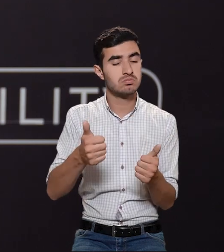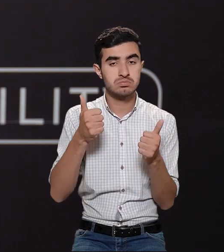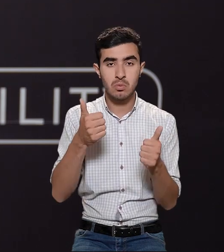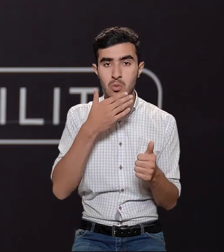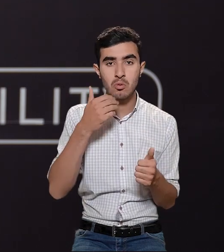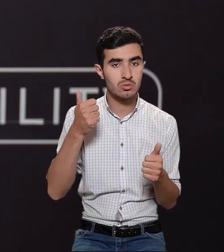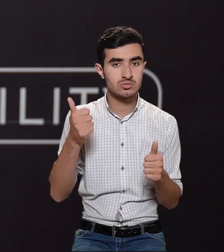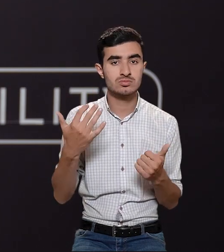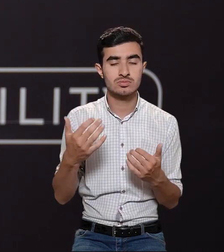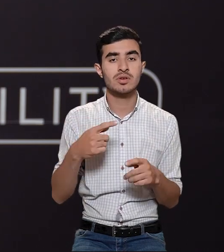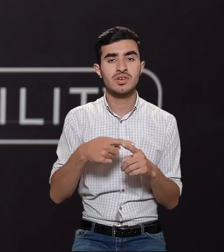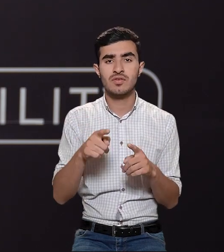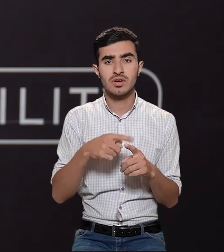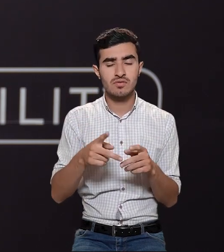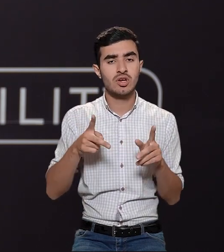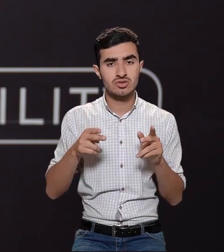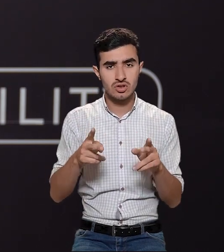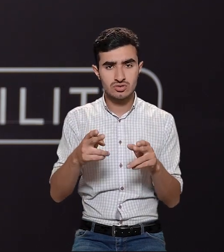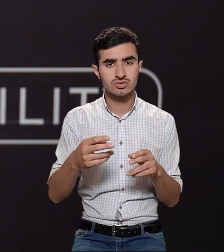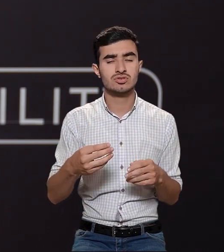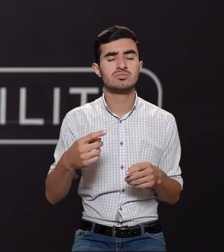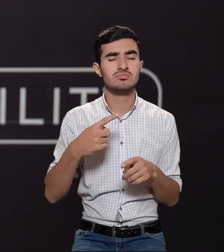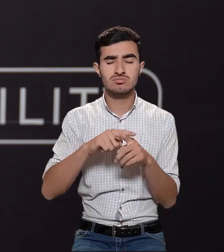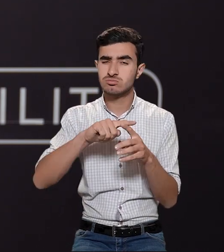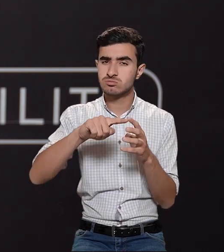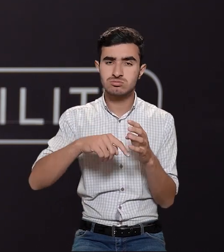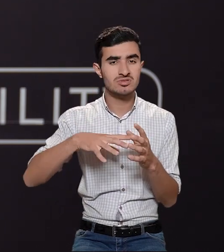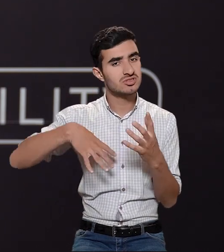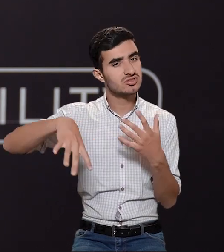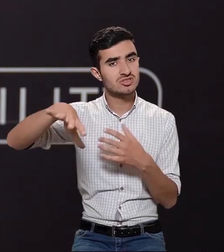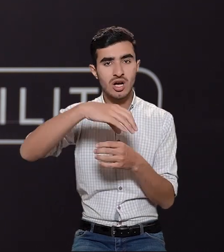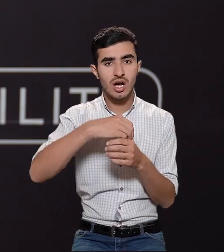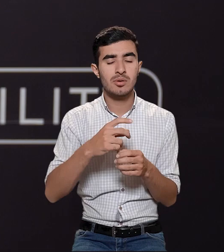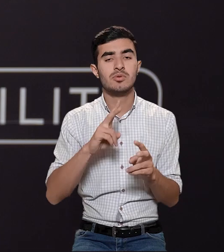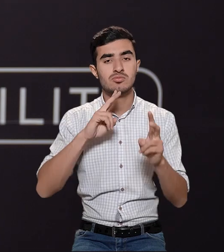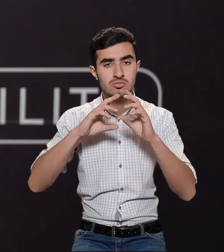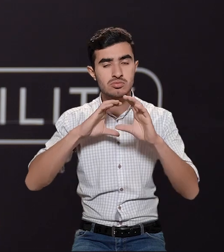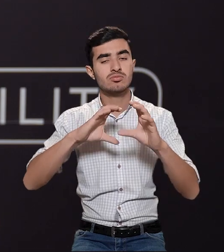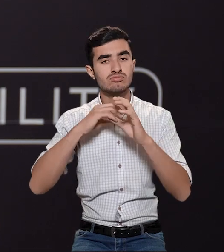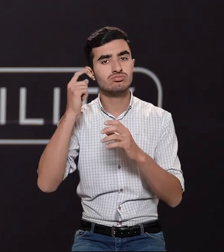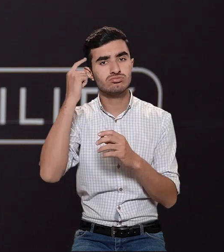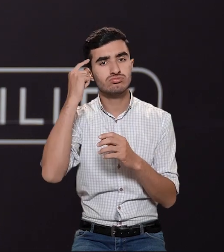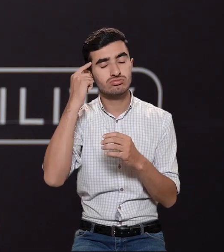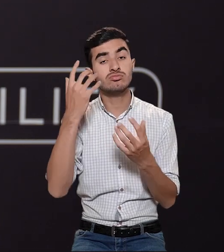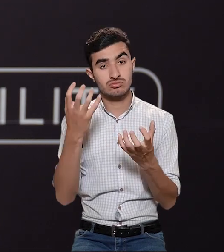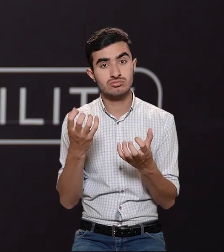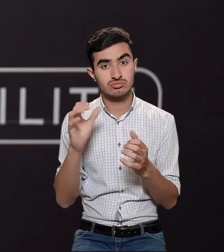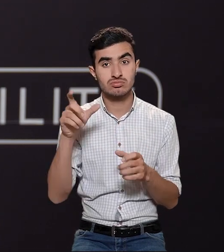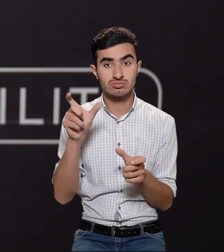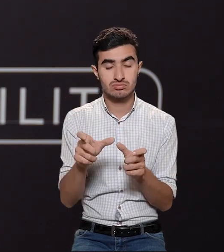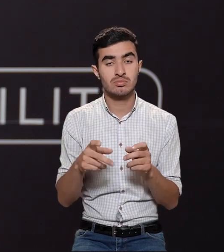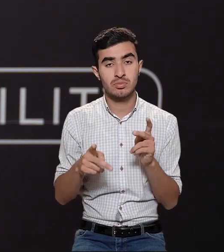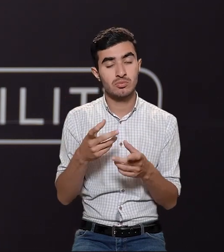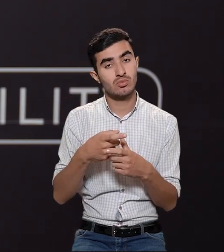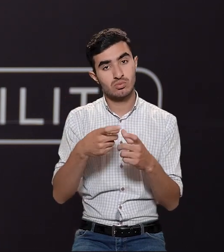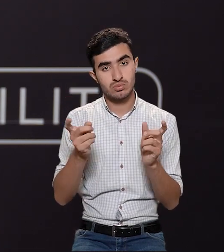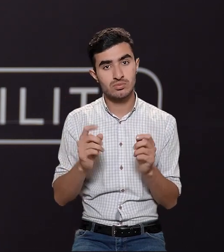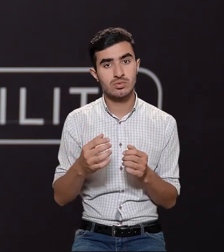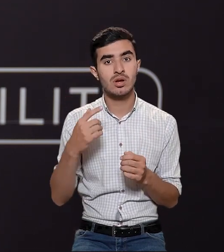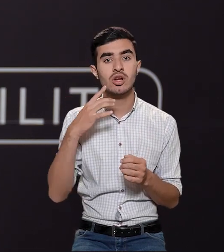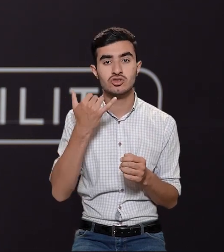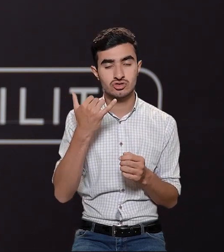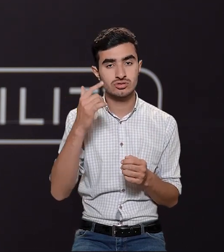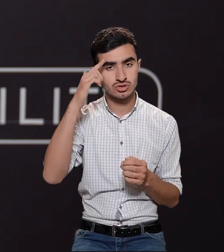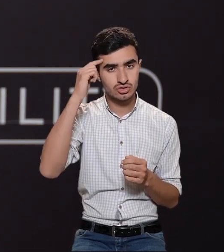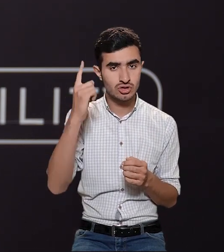surgery, neurosurgery. You talk of the thing and the consultants are there. Now we are going to start robotic surgery inshallah